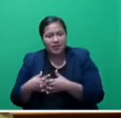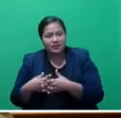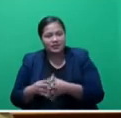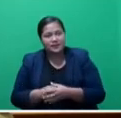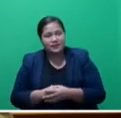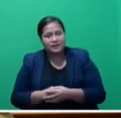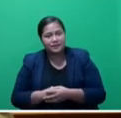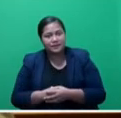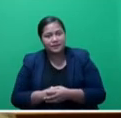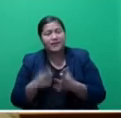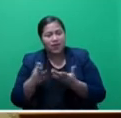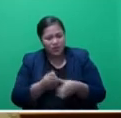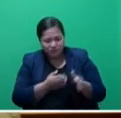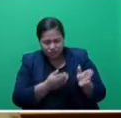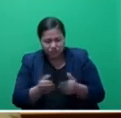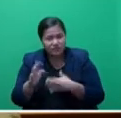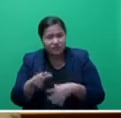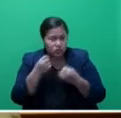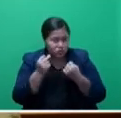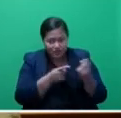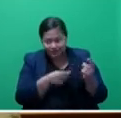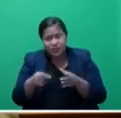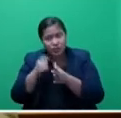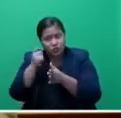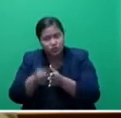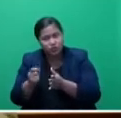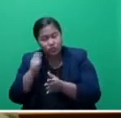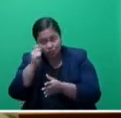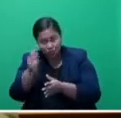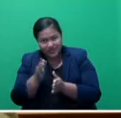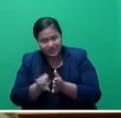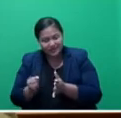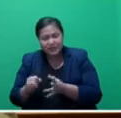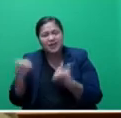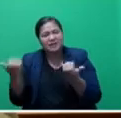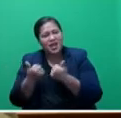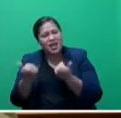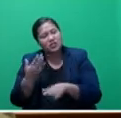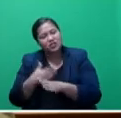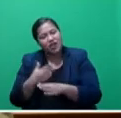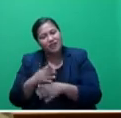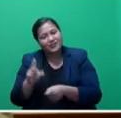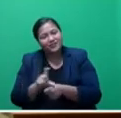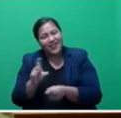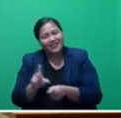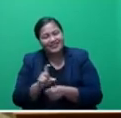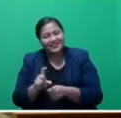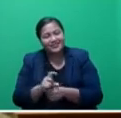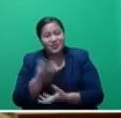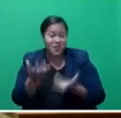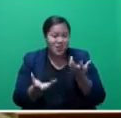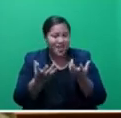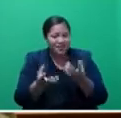from sugar to tourism, creating as much jobs as the sugar industry was generating.